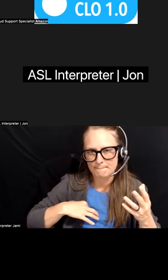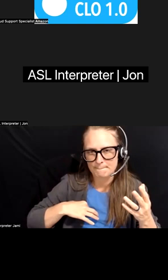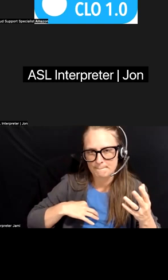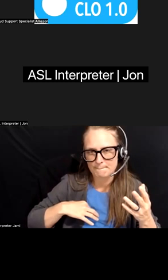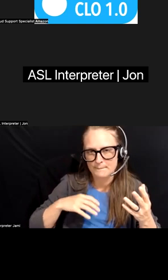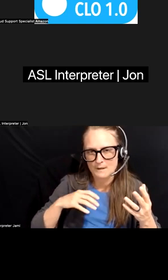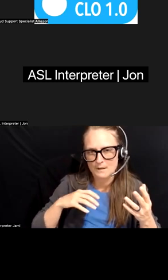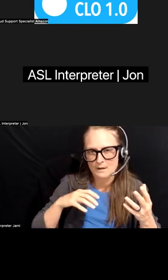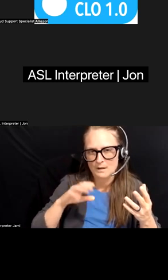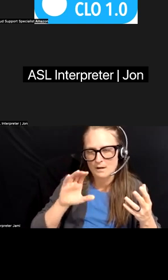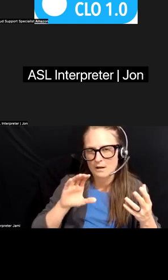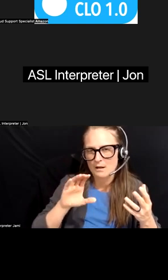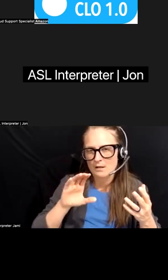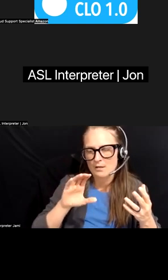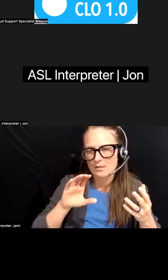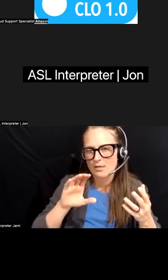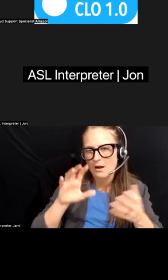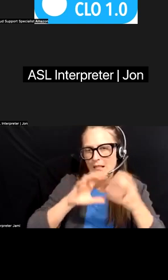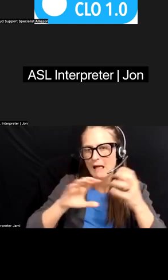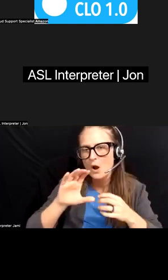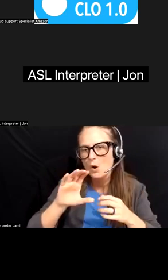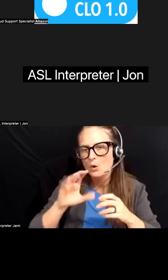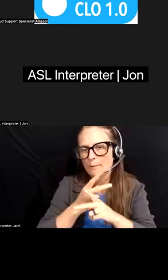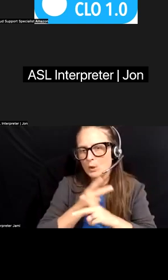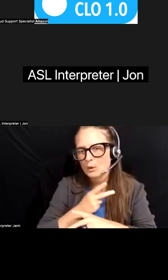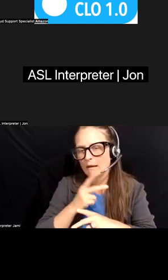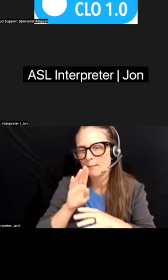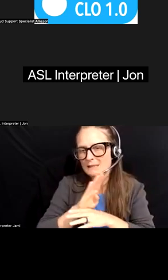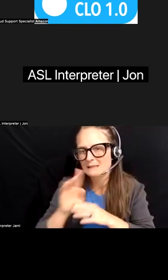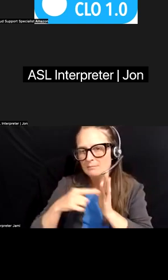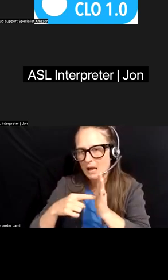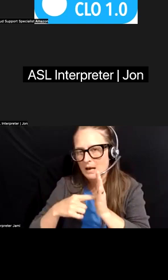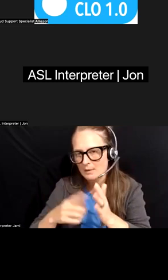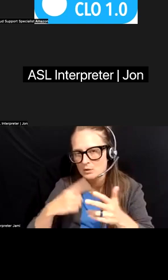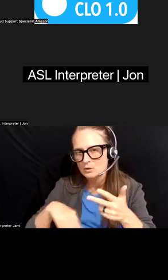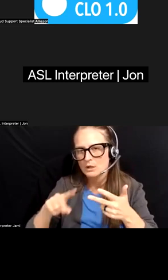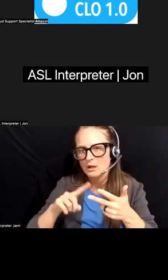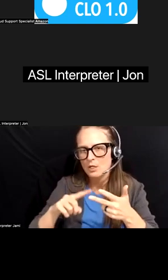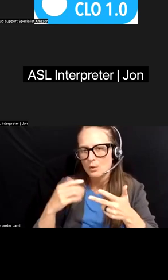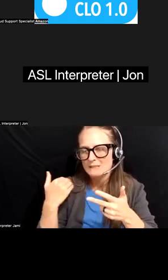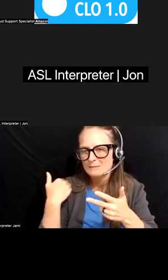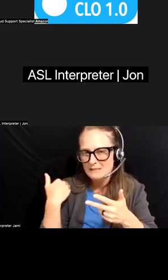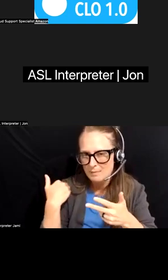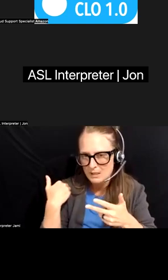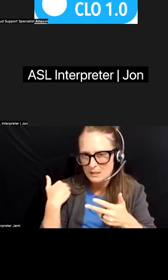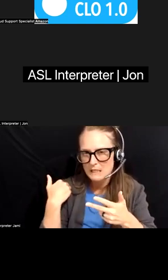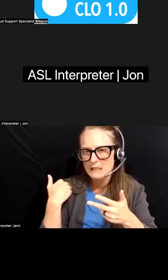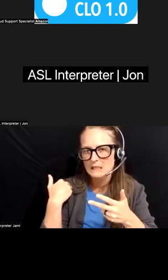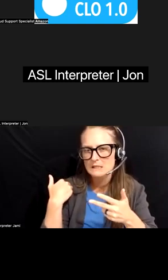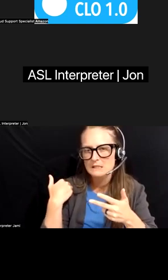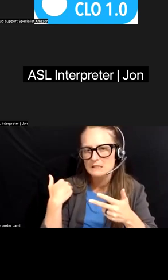cloud computing business models and responsibilities, and especially here